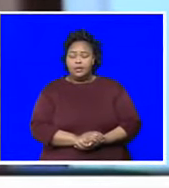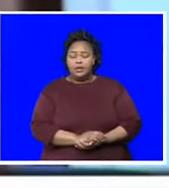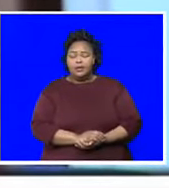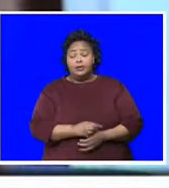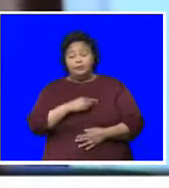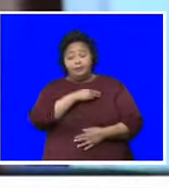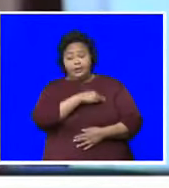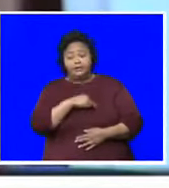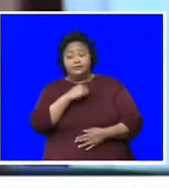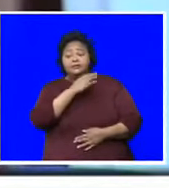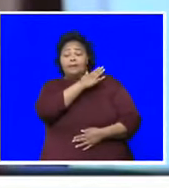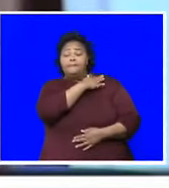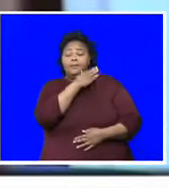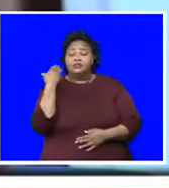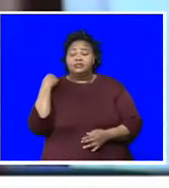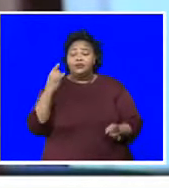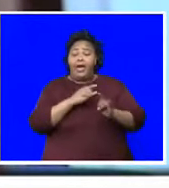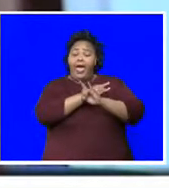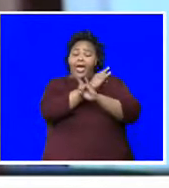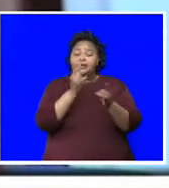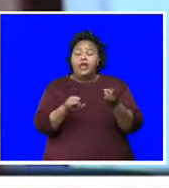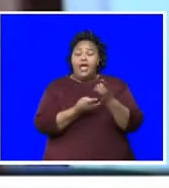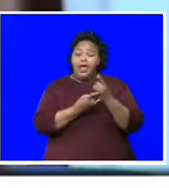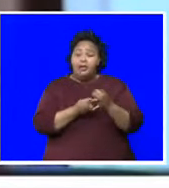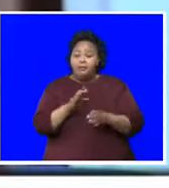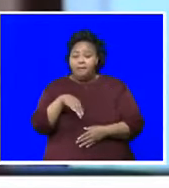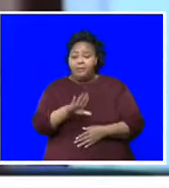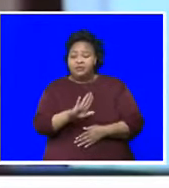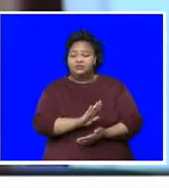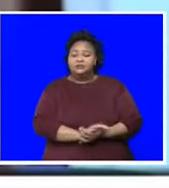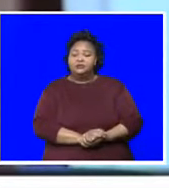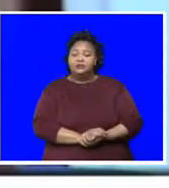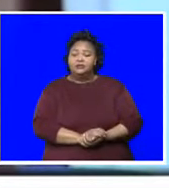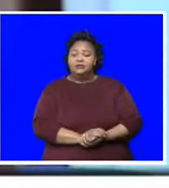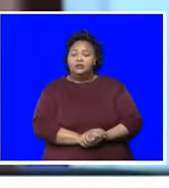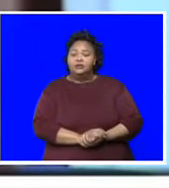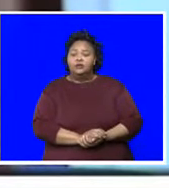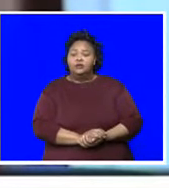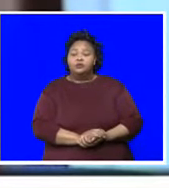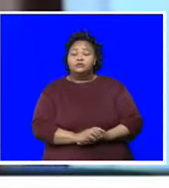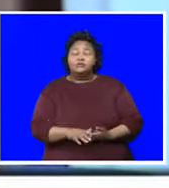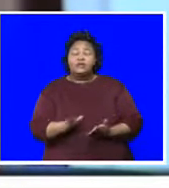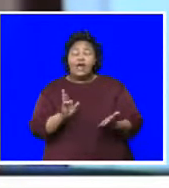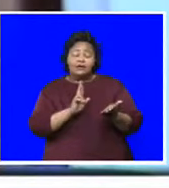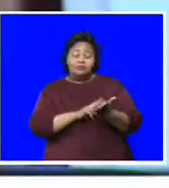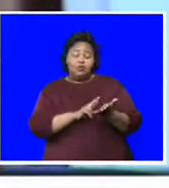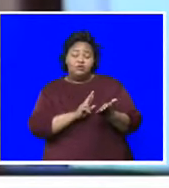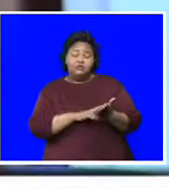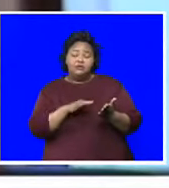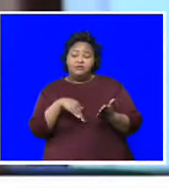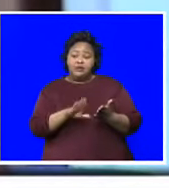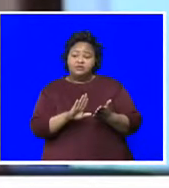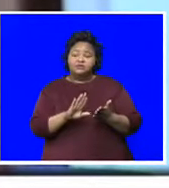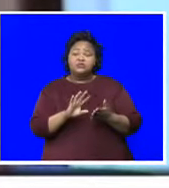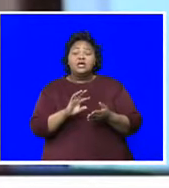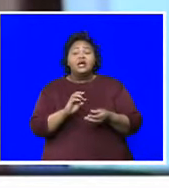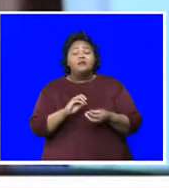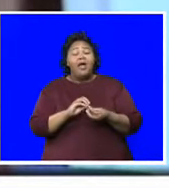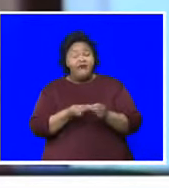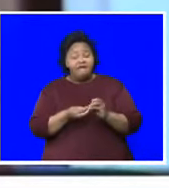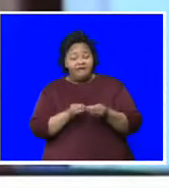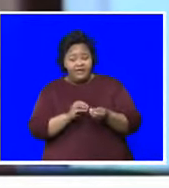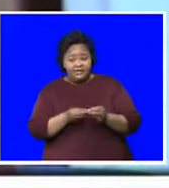Lokunkulula nje ukuthi hey uyathi siyayizama kuyisebenza akakhulumi kule report bekayifunda ukuthi senda tonke taba